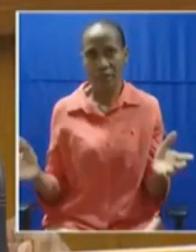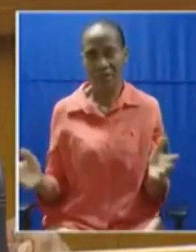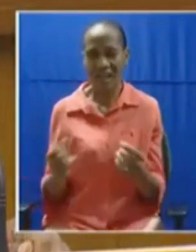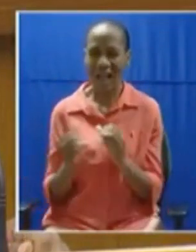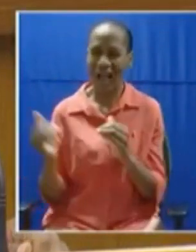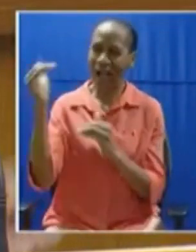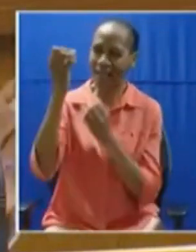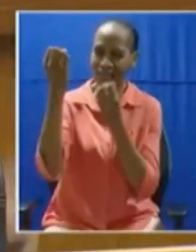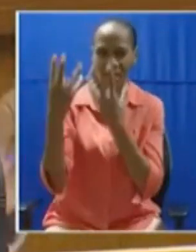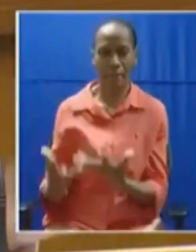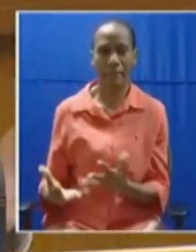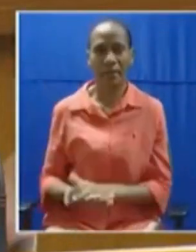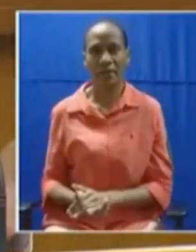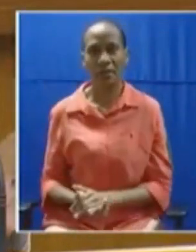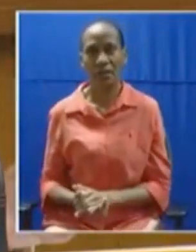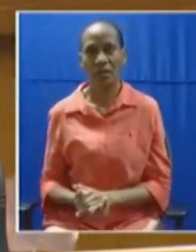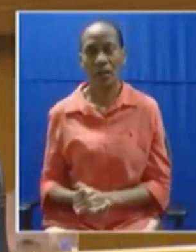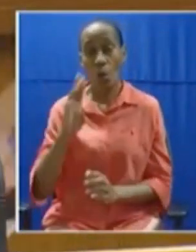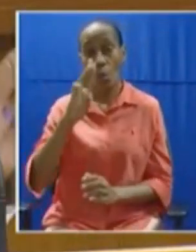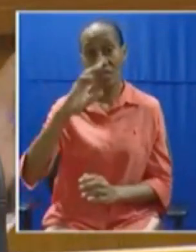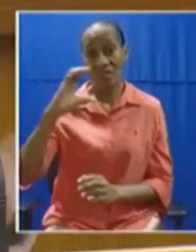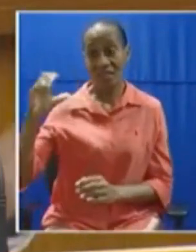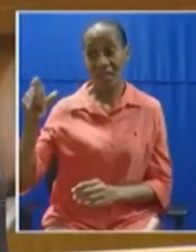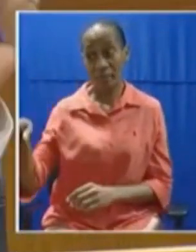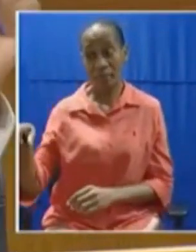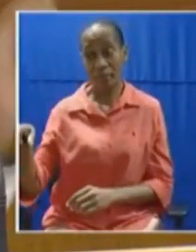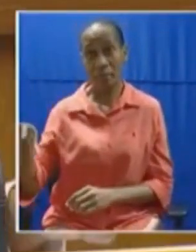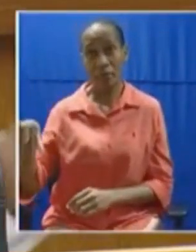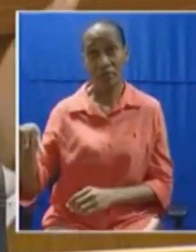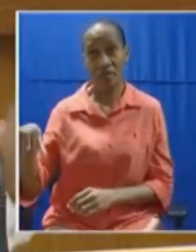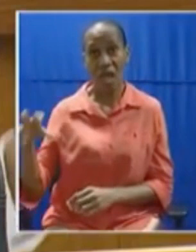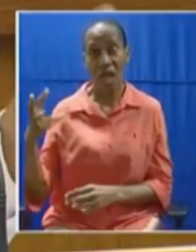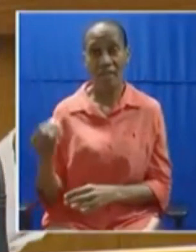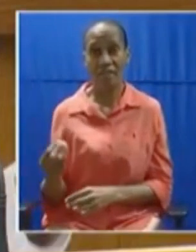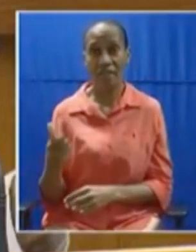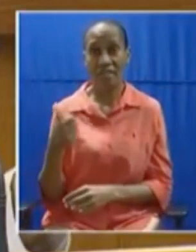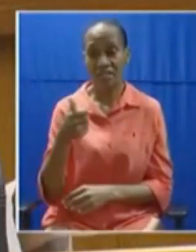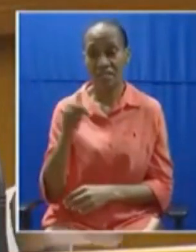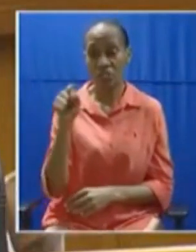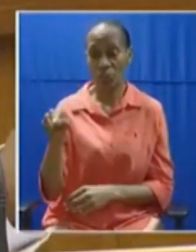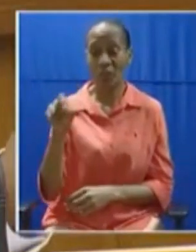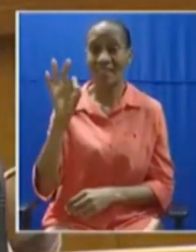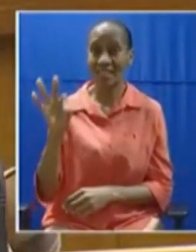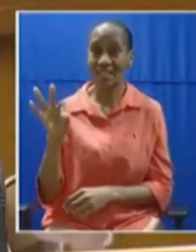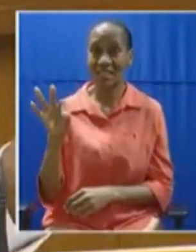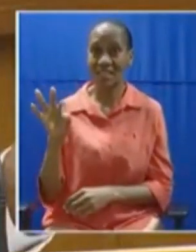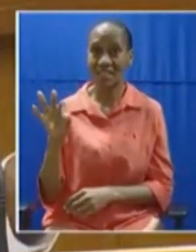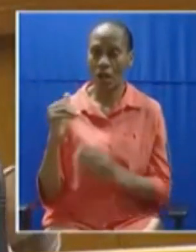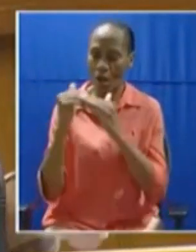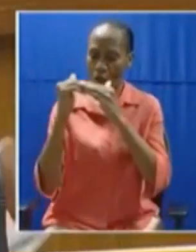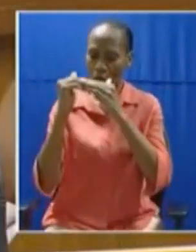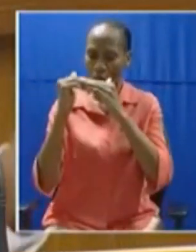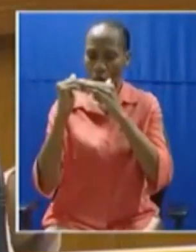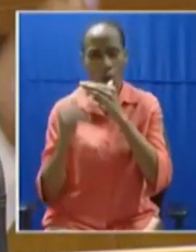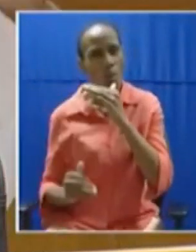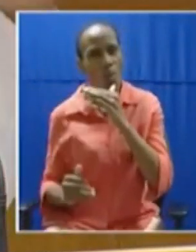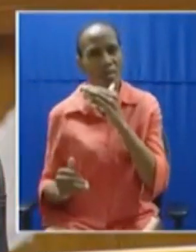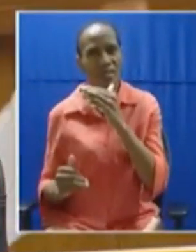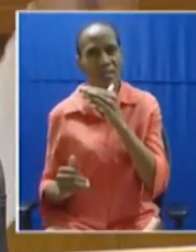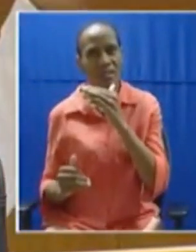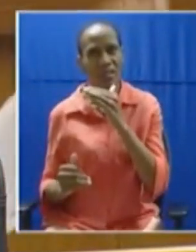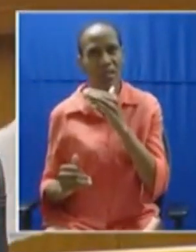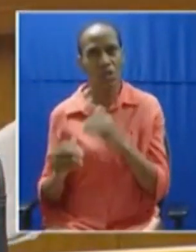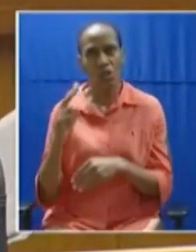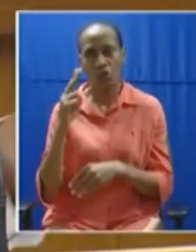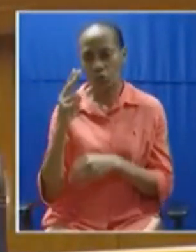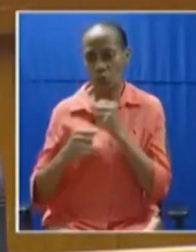country. And the Cape and Western Cape sits on a mere 6.3, the lowest in the country for the last